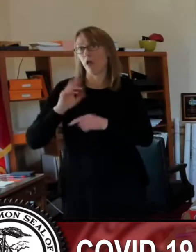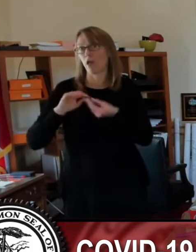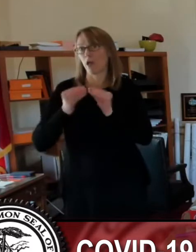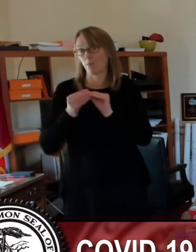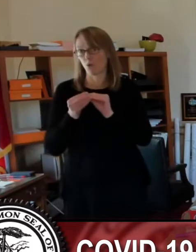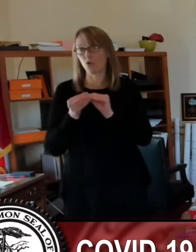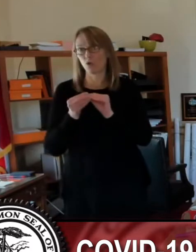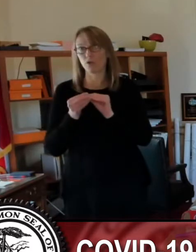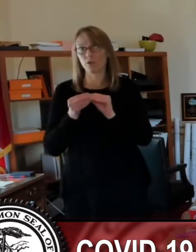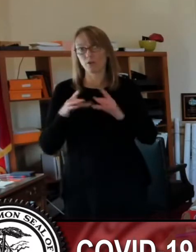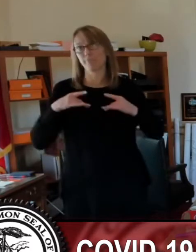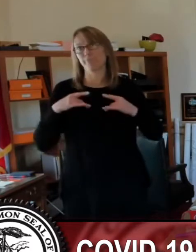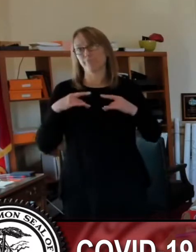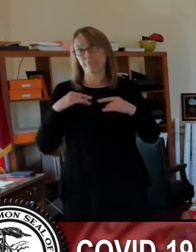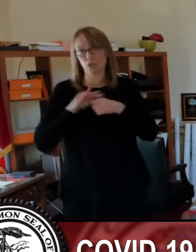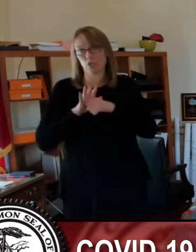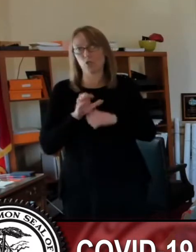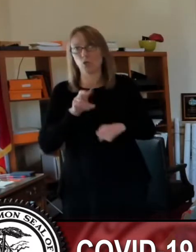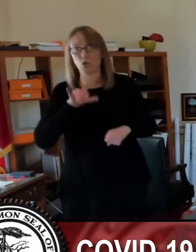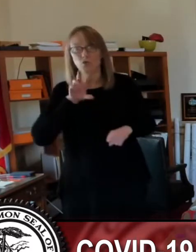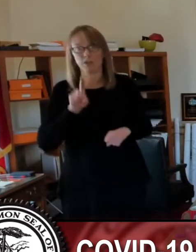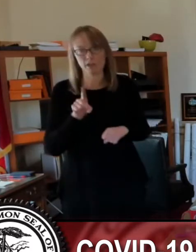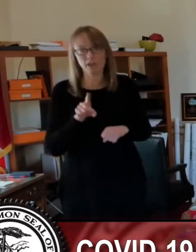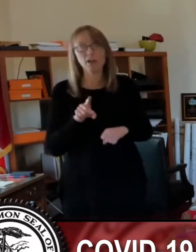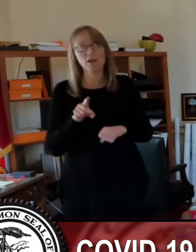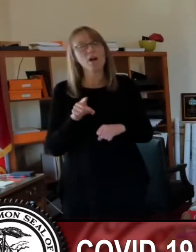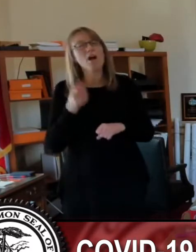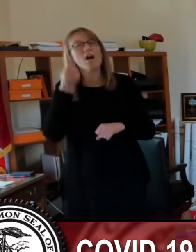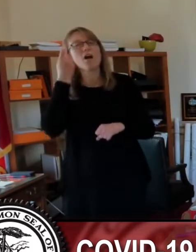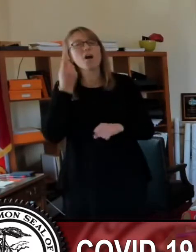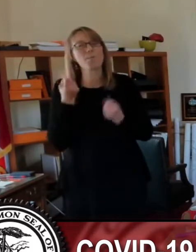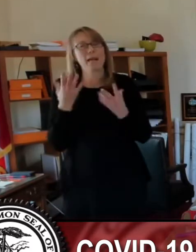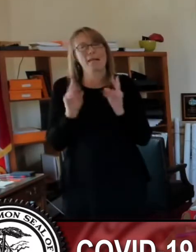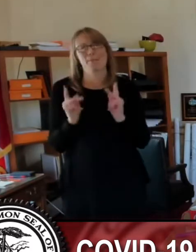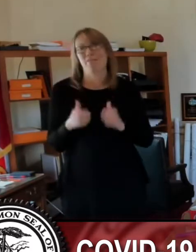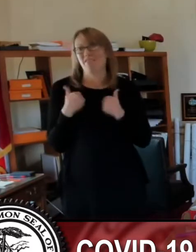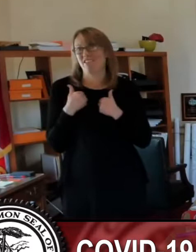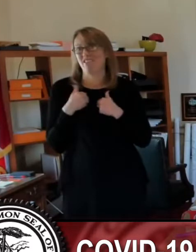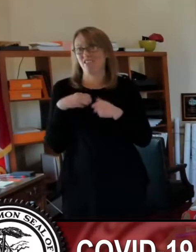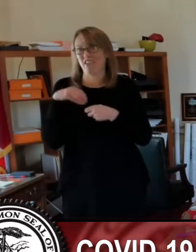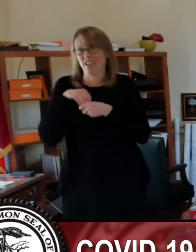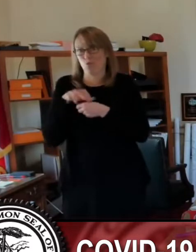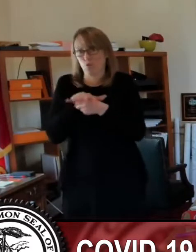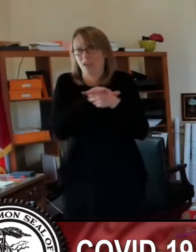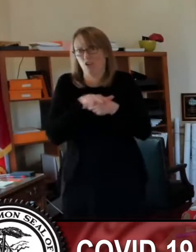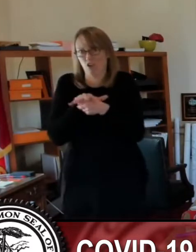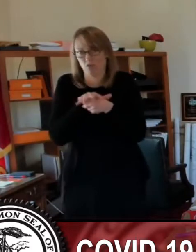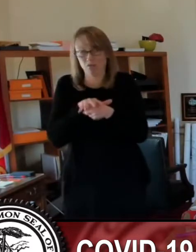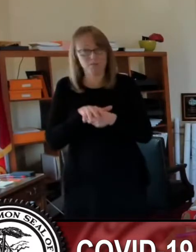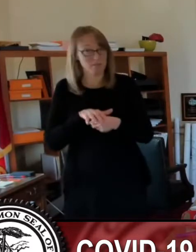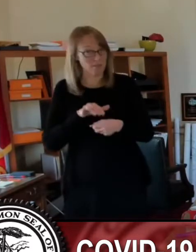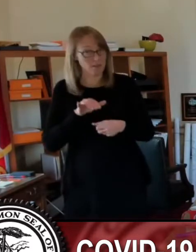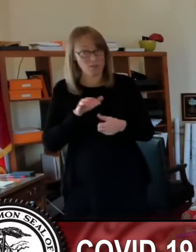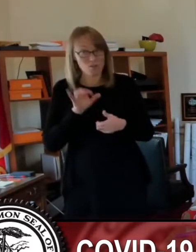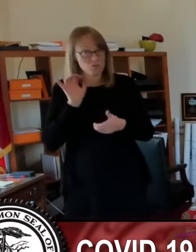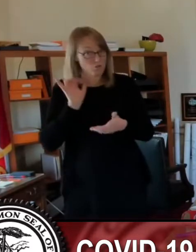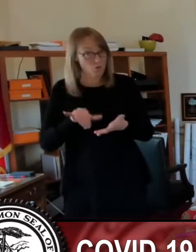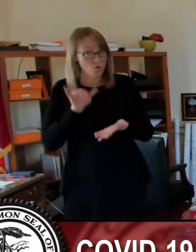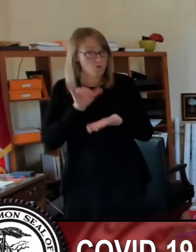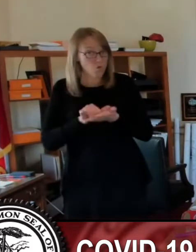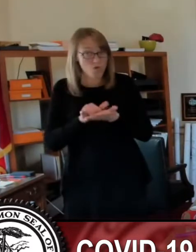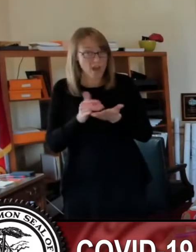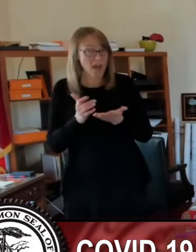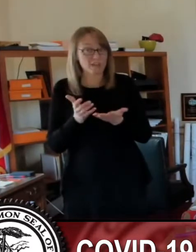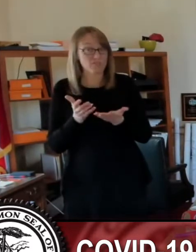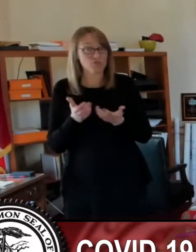codes. As a result of that, we are opening tomorrow, in conjunction